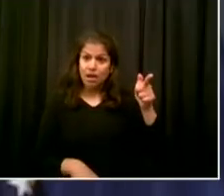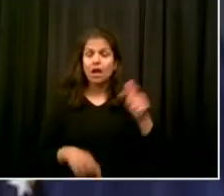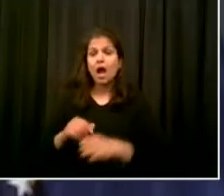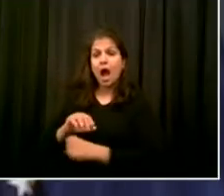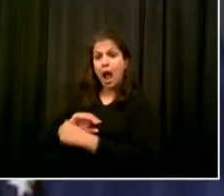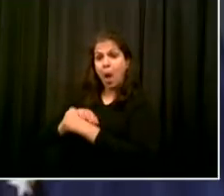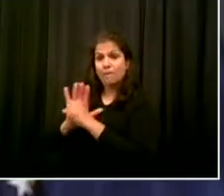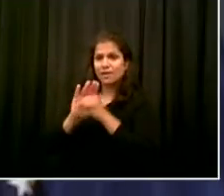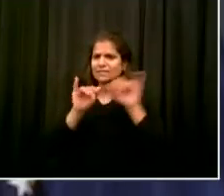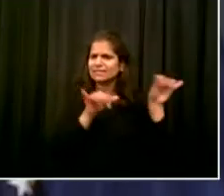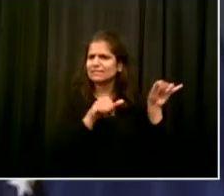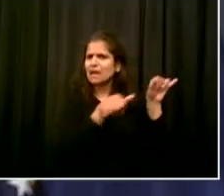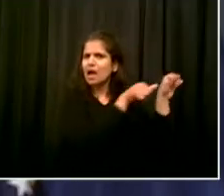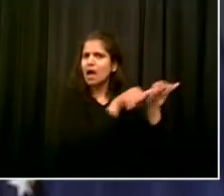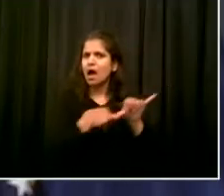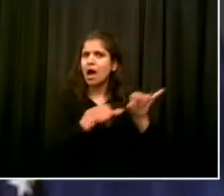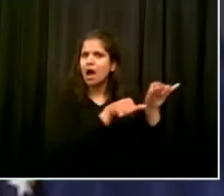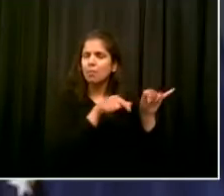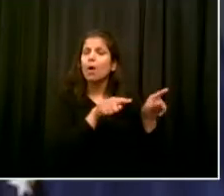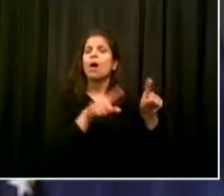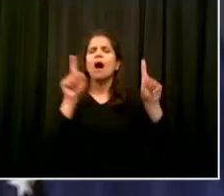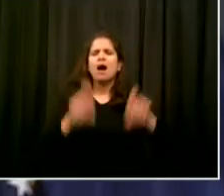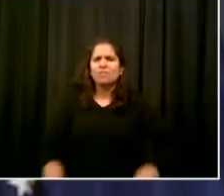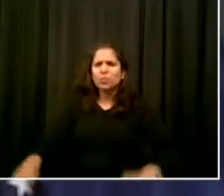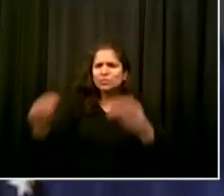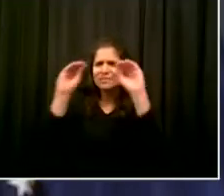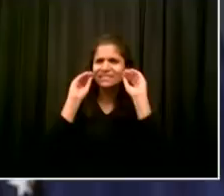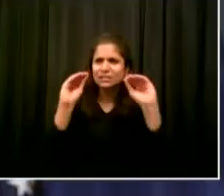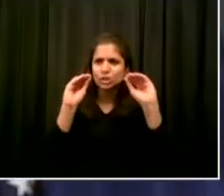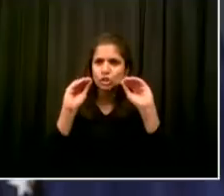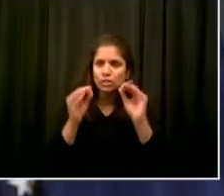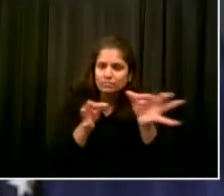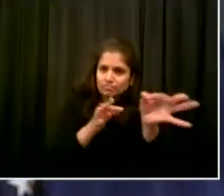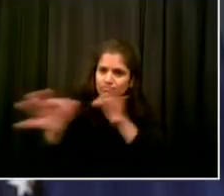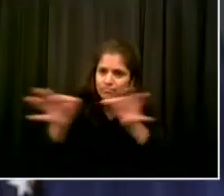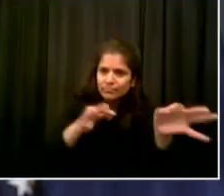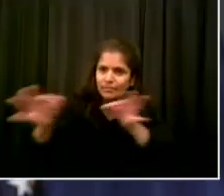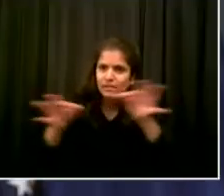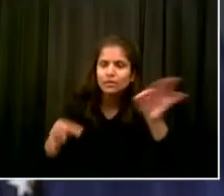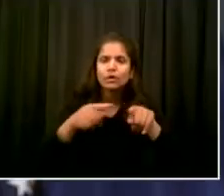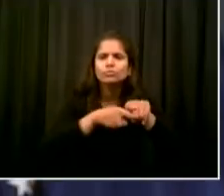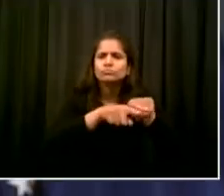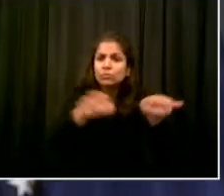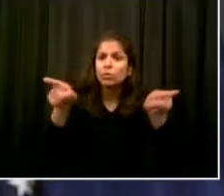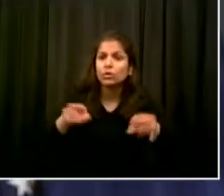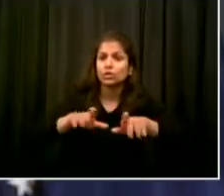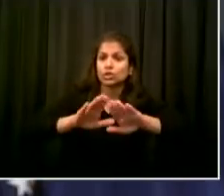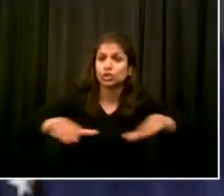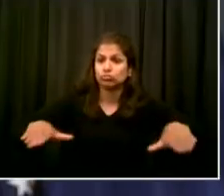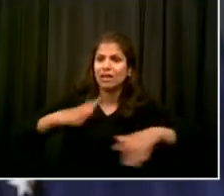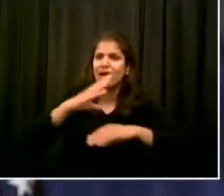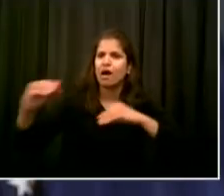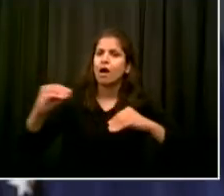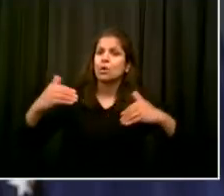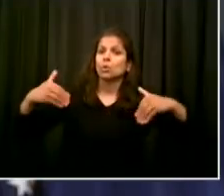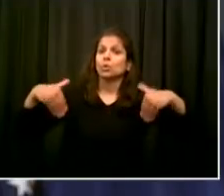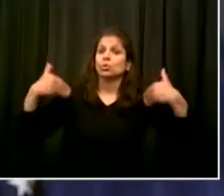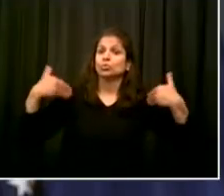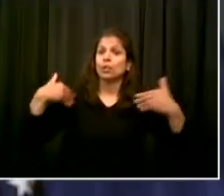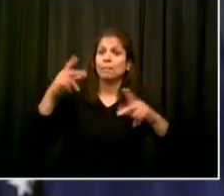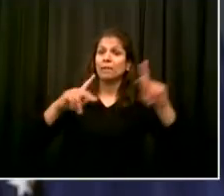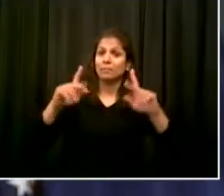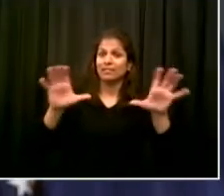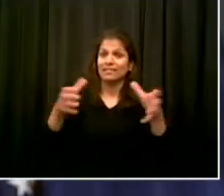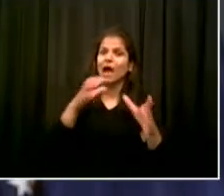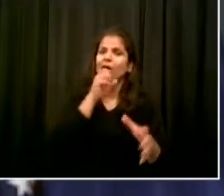gun violence. And the gun violence is certainly down. I would also say, I would submit that, you know, I witnessed firsthand